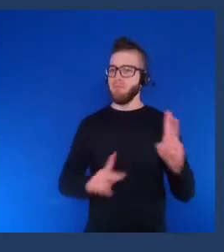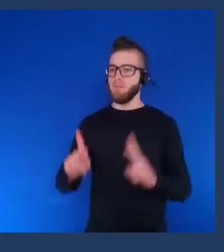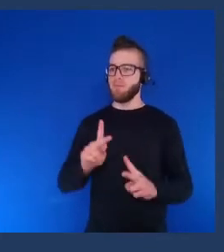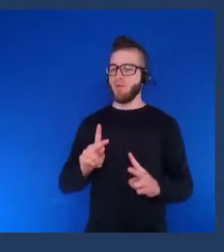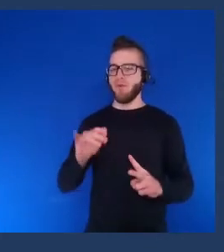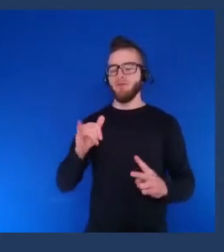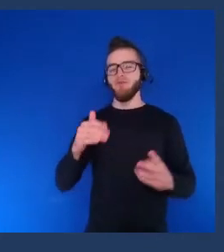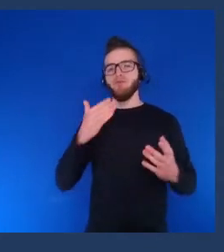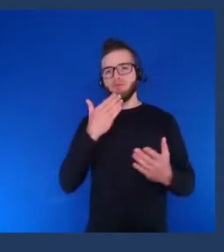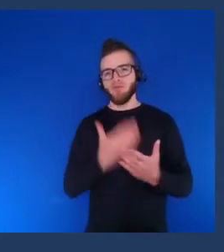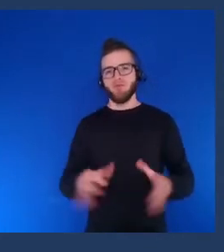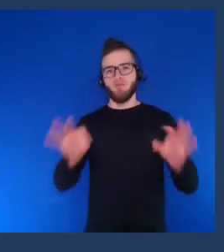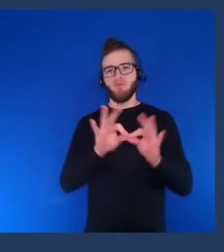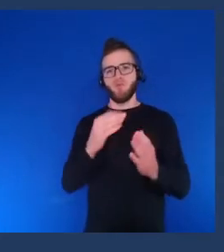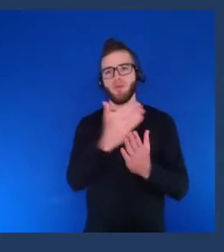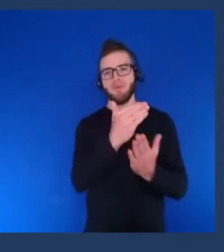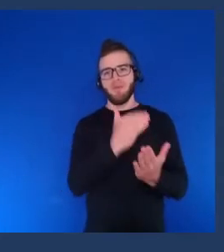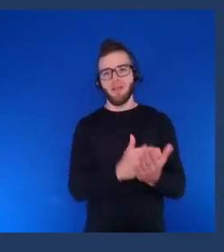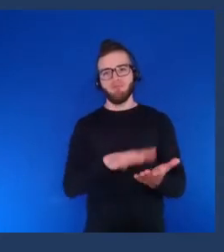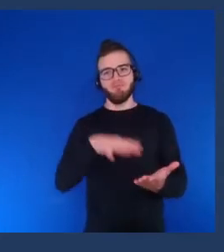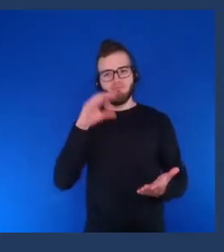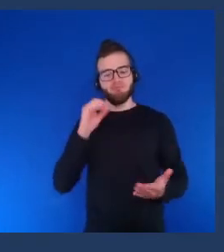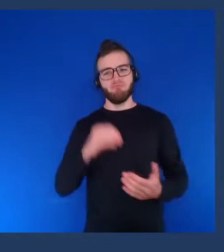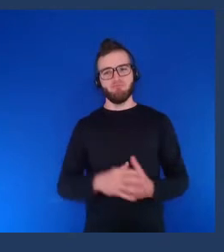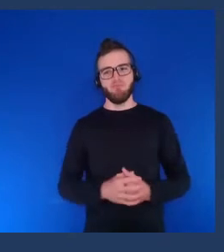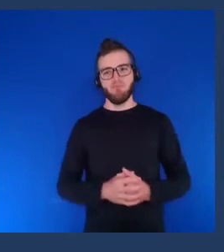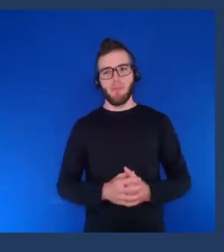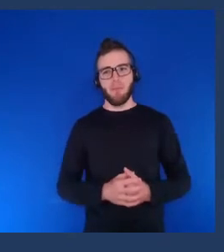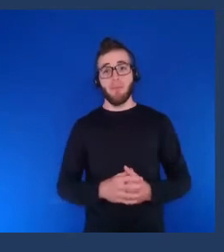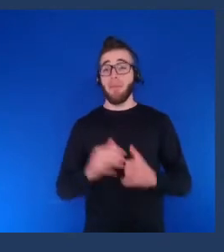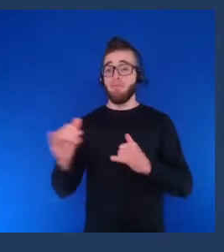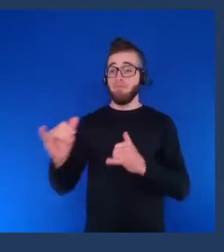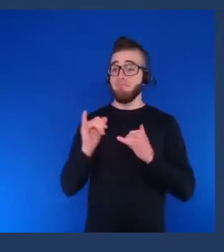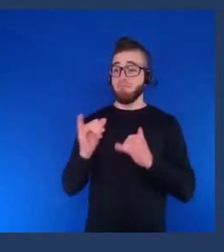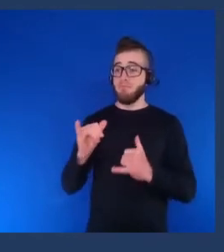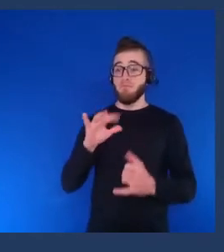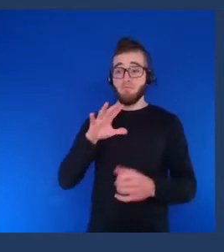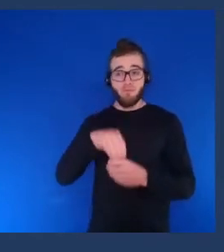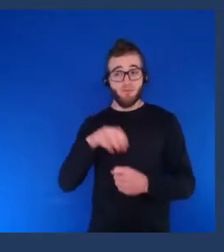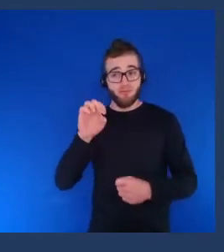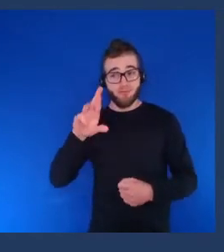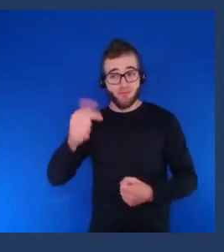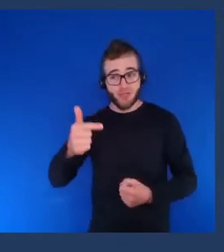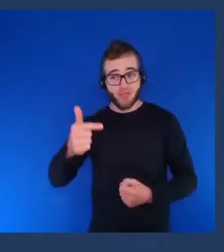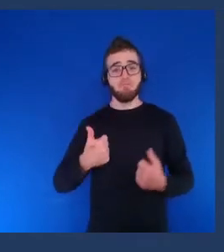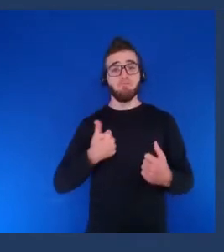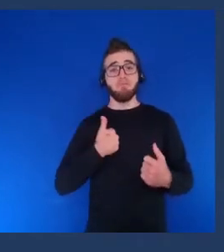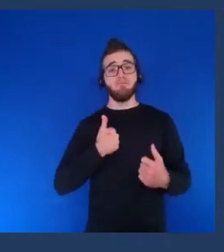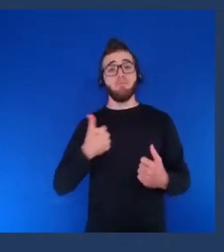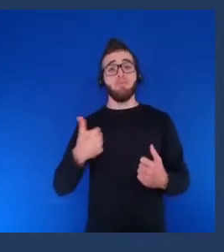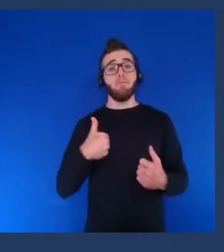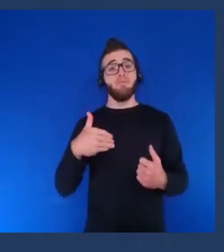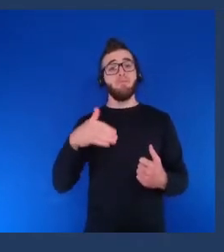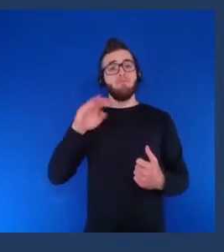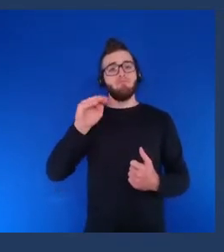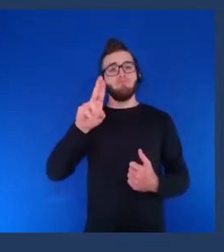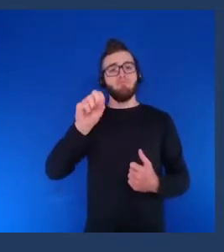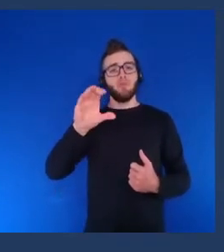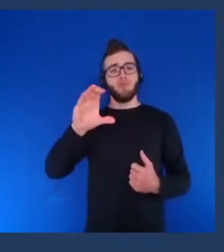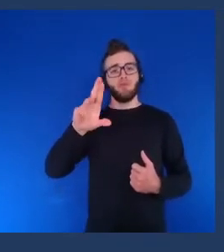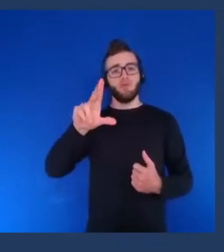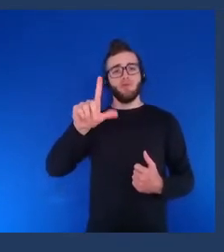As you know, I too am part of the ERG. I have muscular dystrophy, and I've used a power wheelchair for